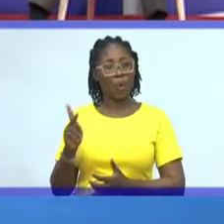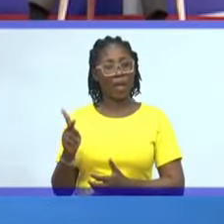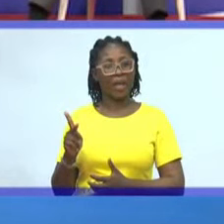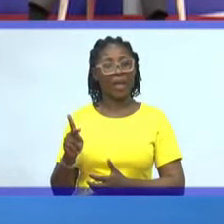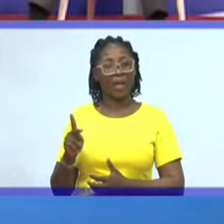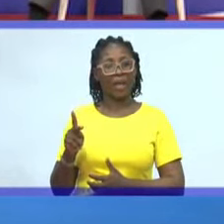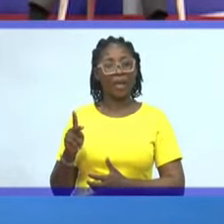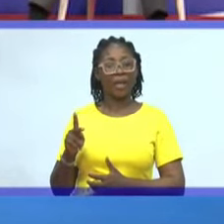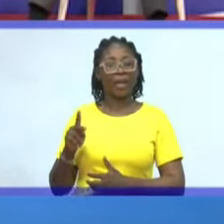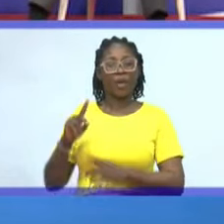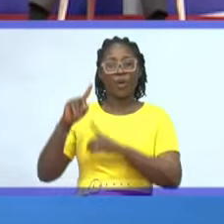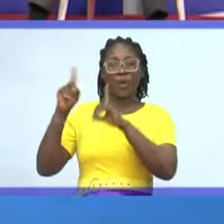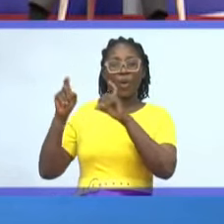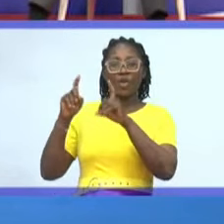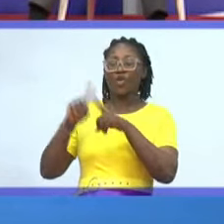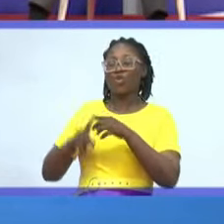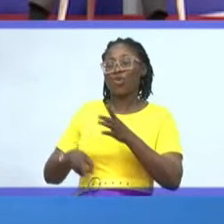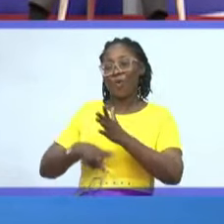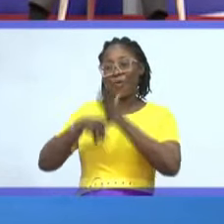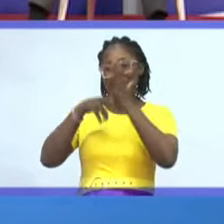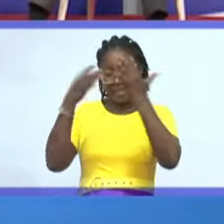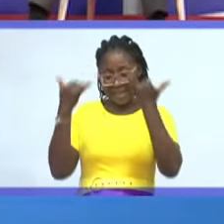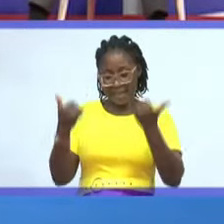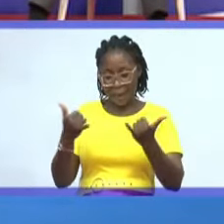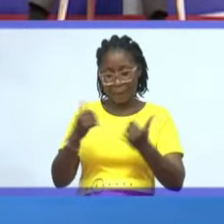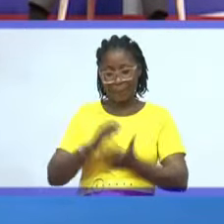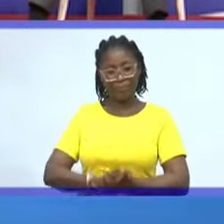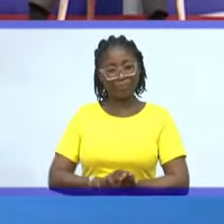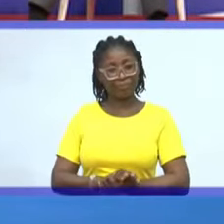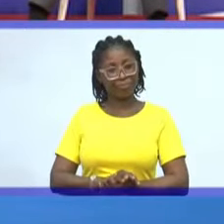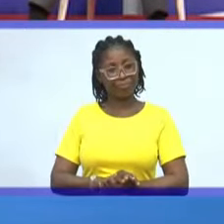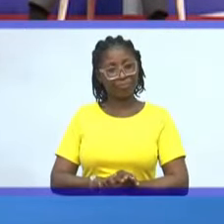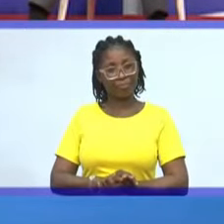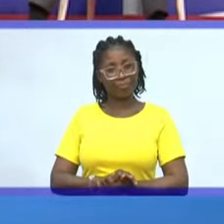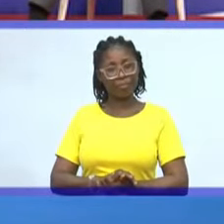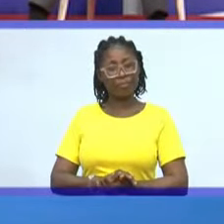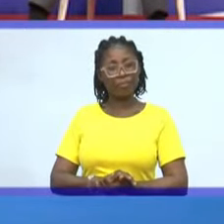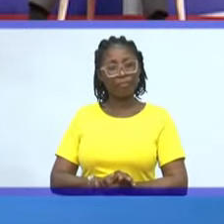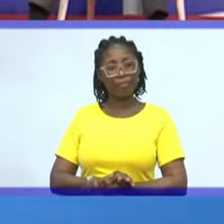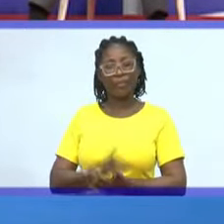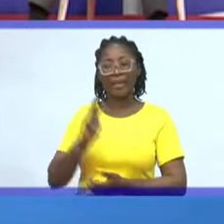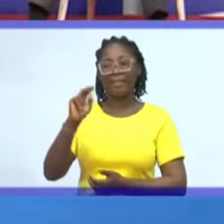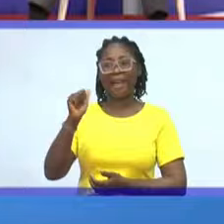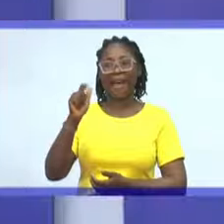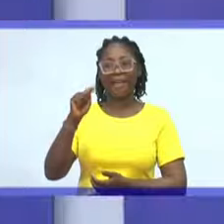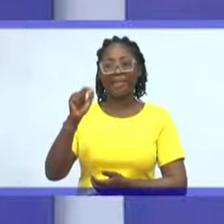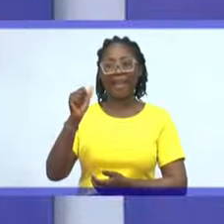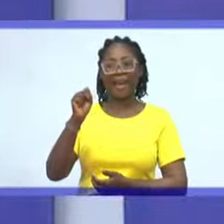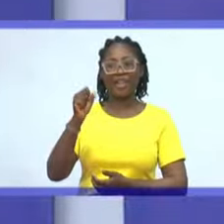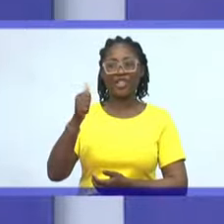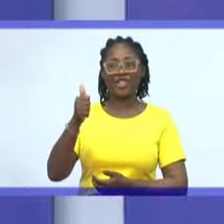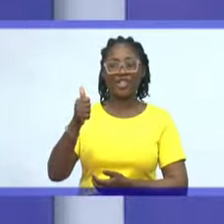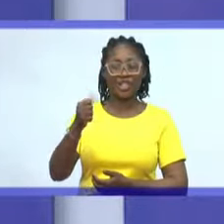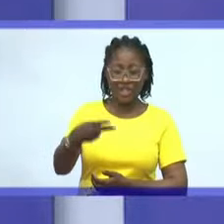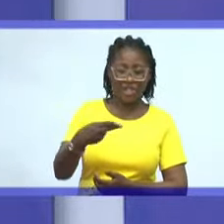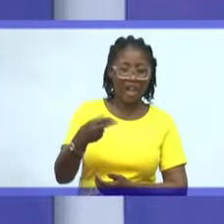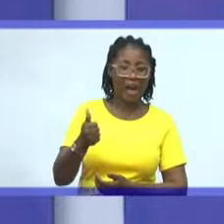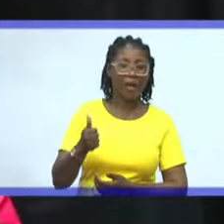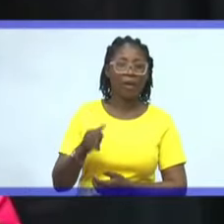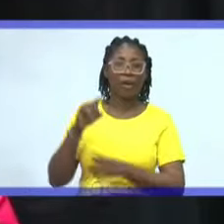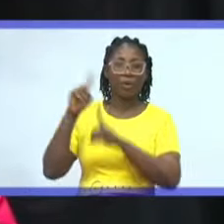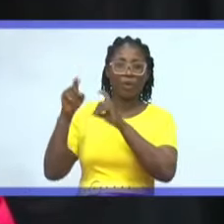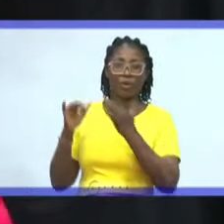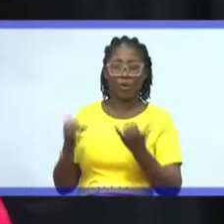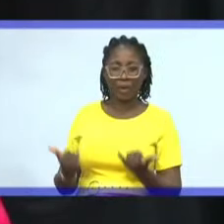vice presidential candidate will tackle it. Latasha Ngube is on the microphone. Latasha, hi. Good evening,